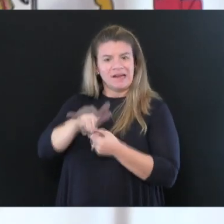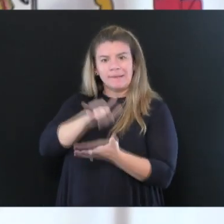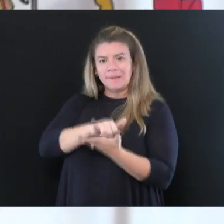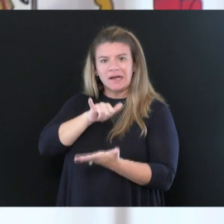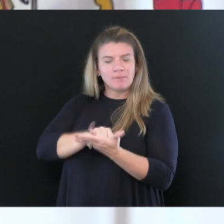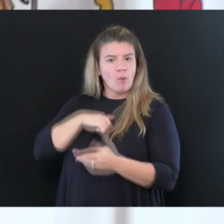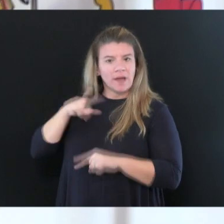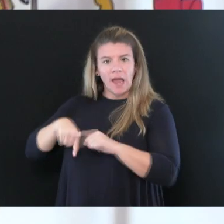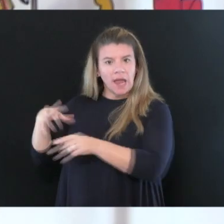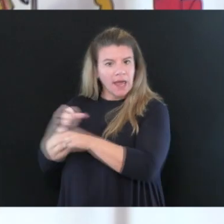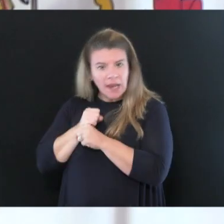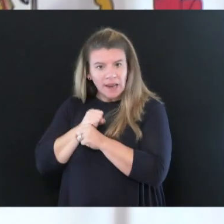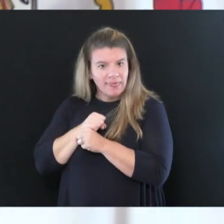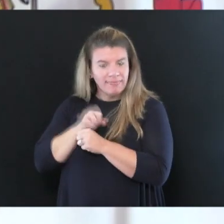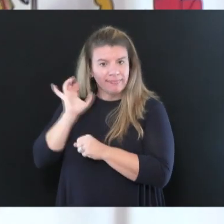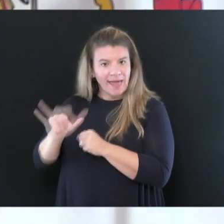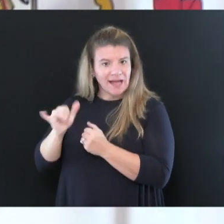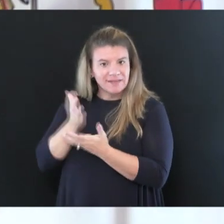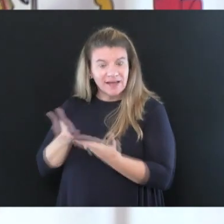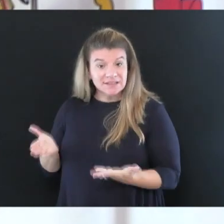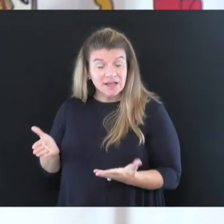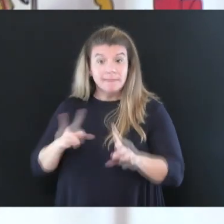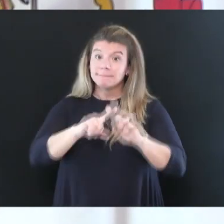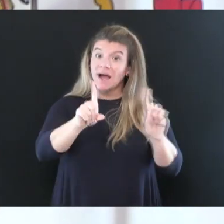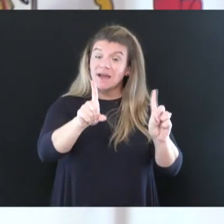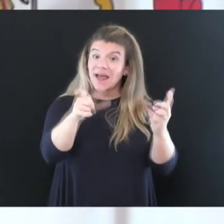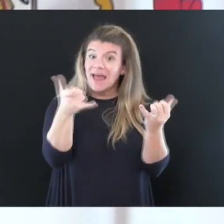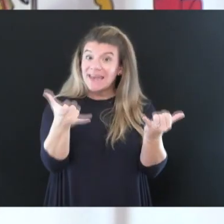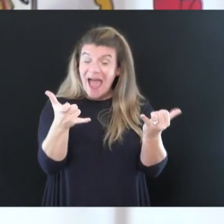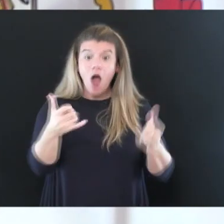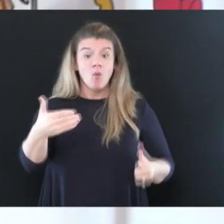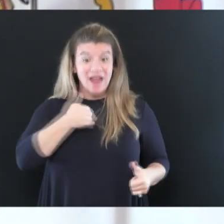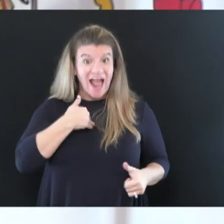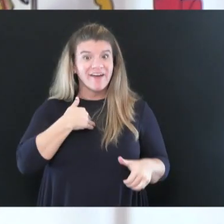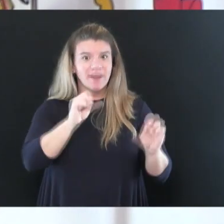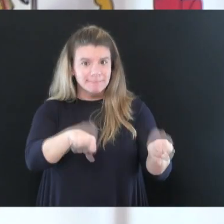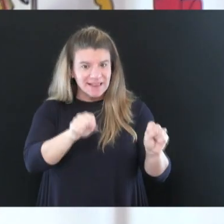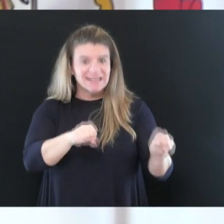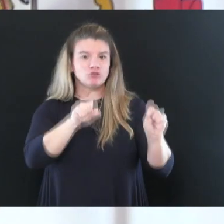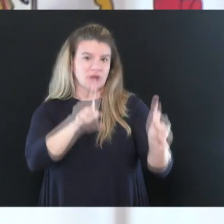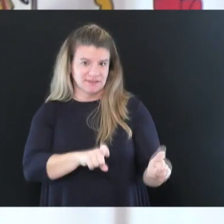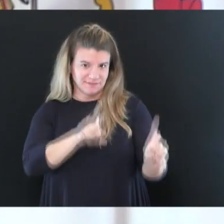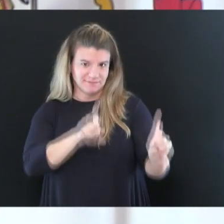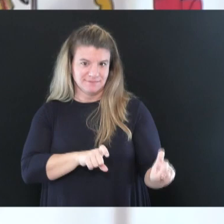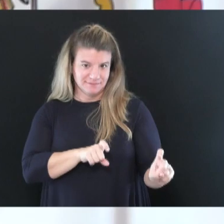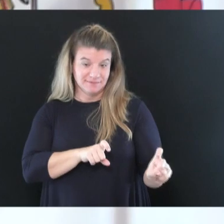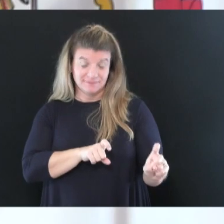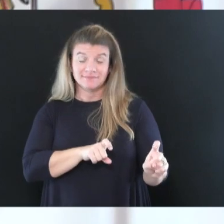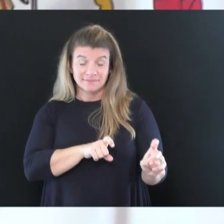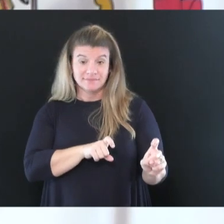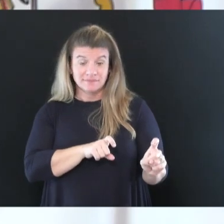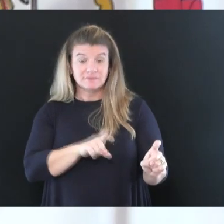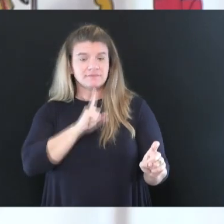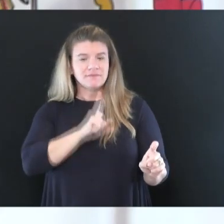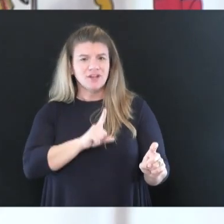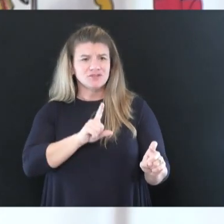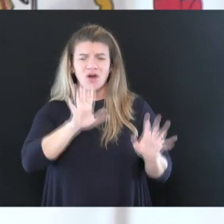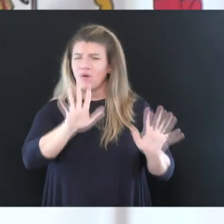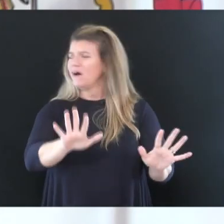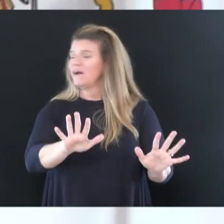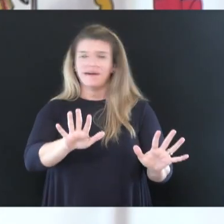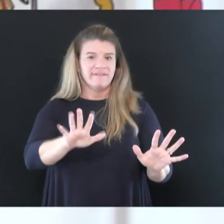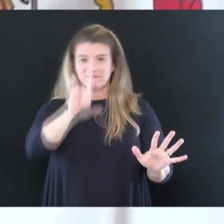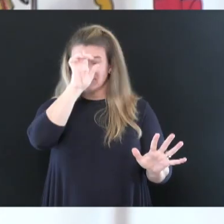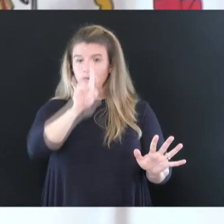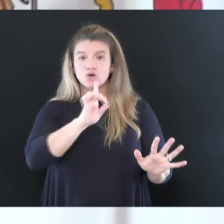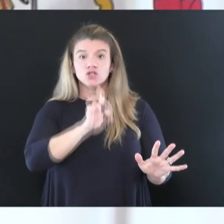kind of stuff? But now we do have the ability to test. And so absolutely,